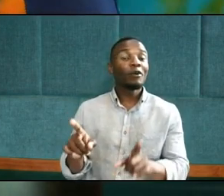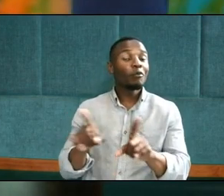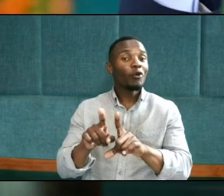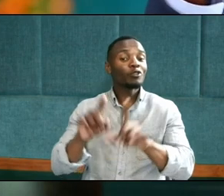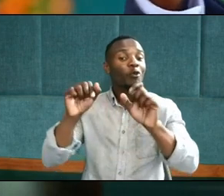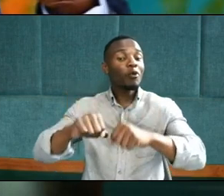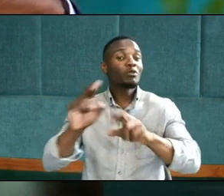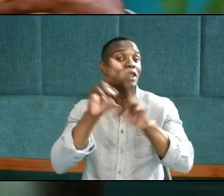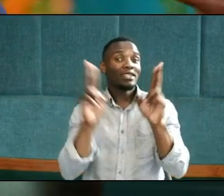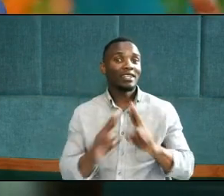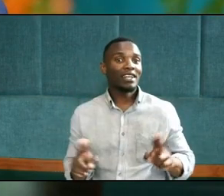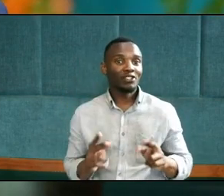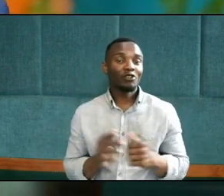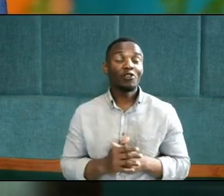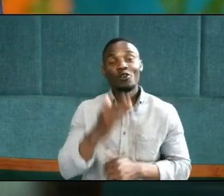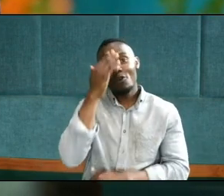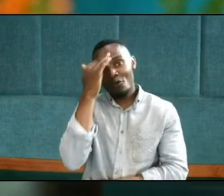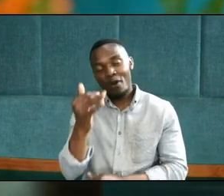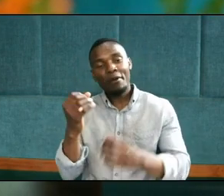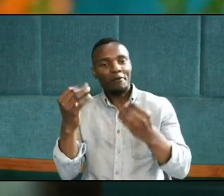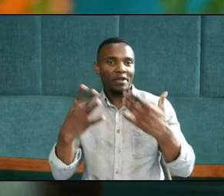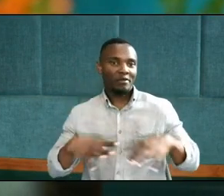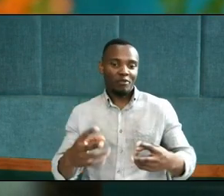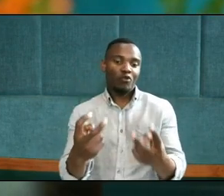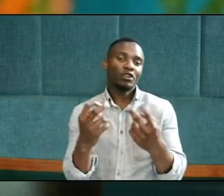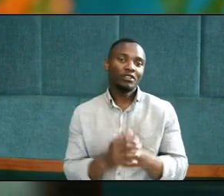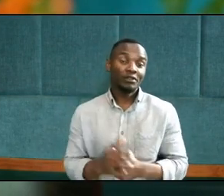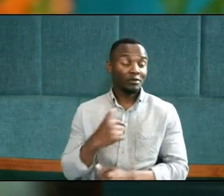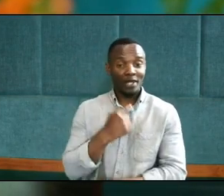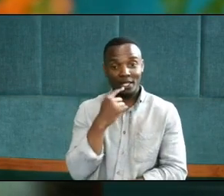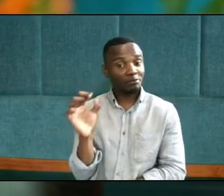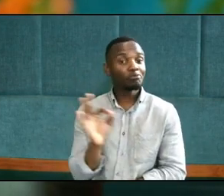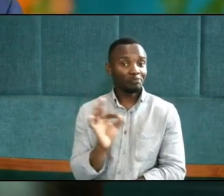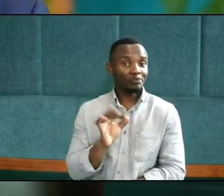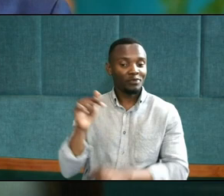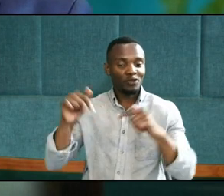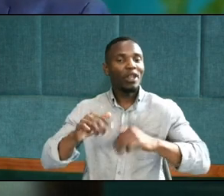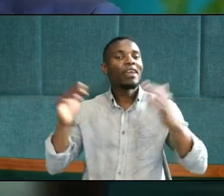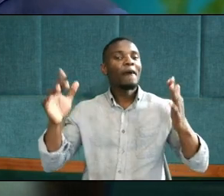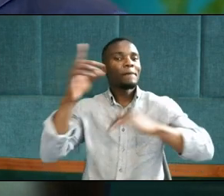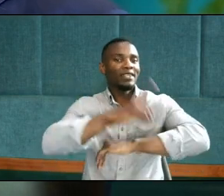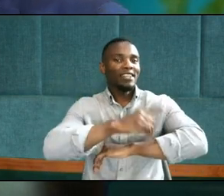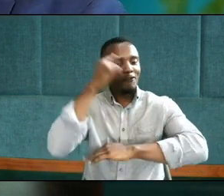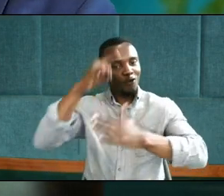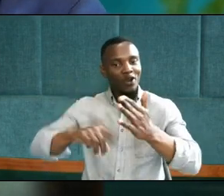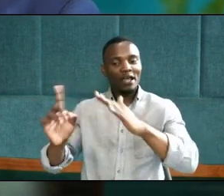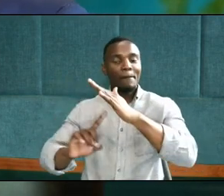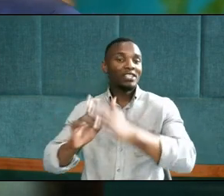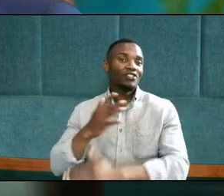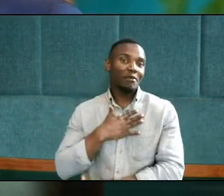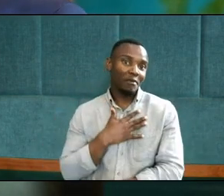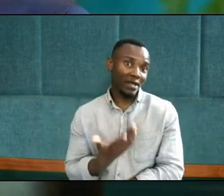because there is YouTube and all this. So I said, wow, today must be a big day for my ministry.